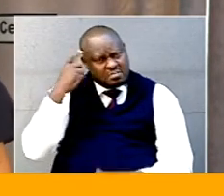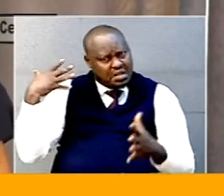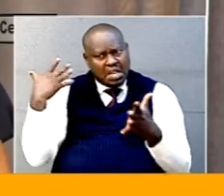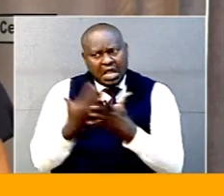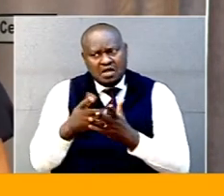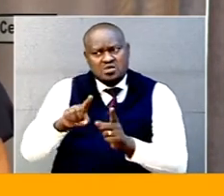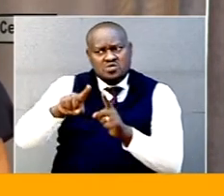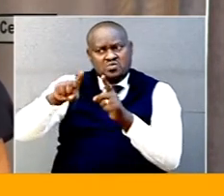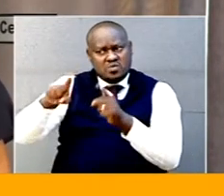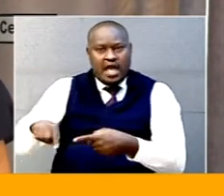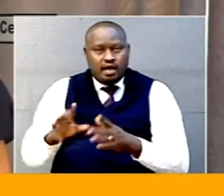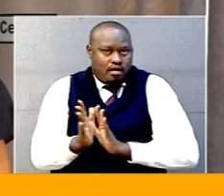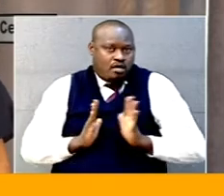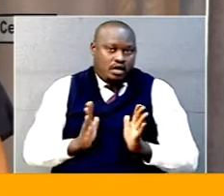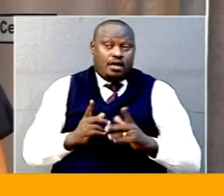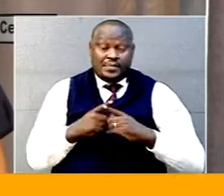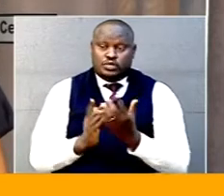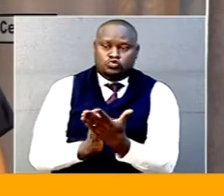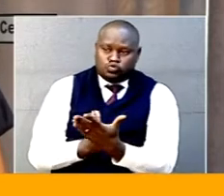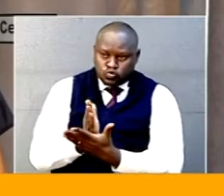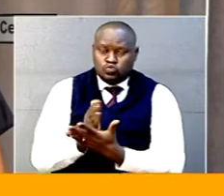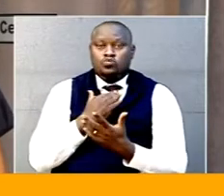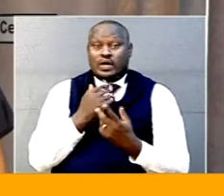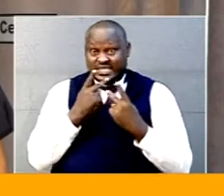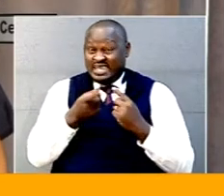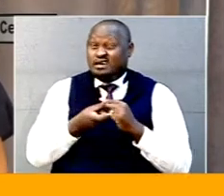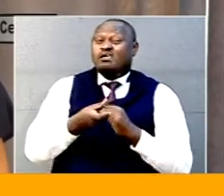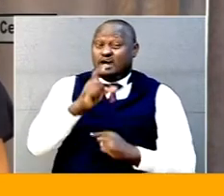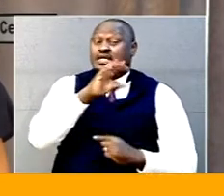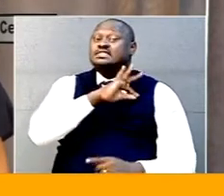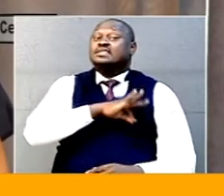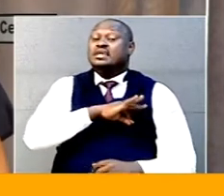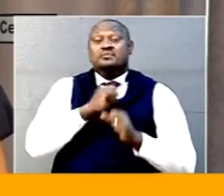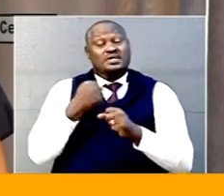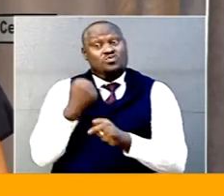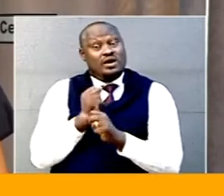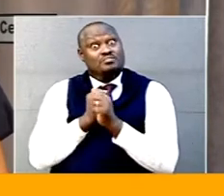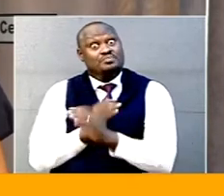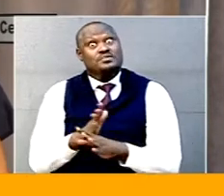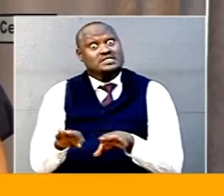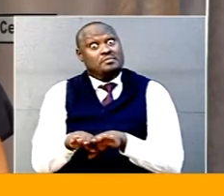it, but it is part of the bargain. Employment is a two-way process.